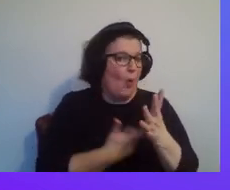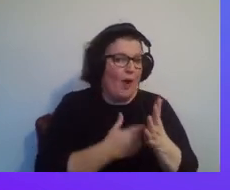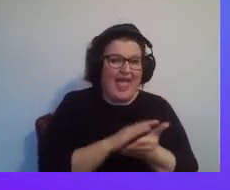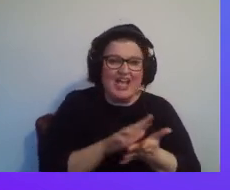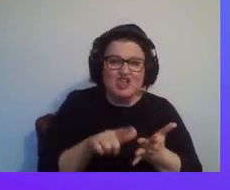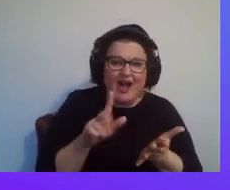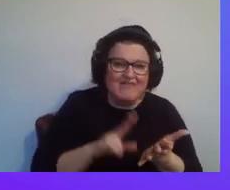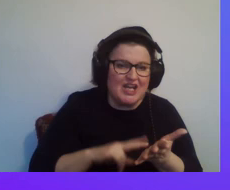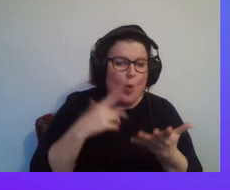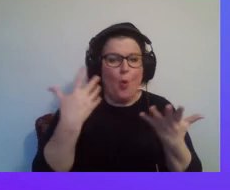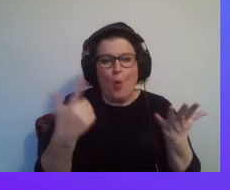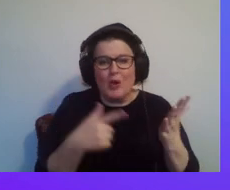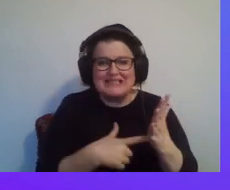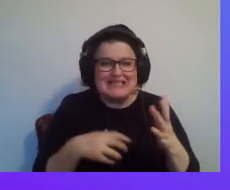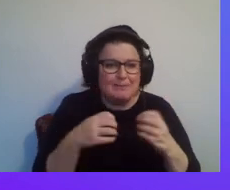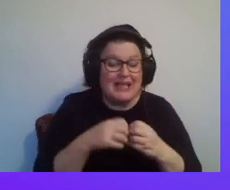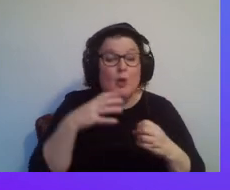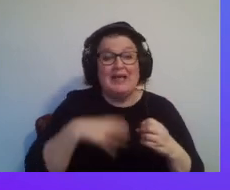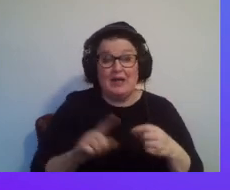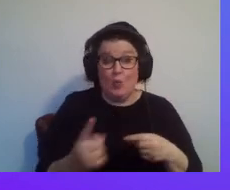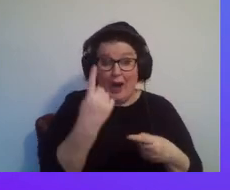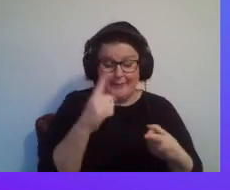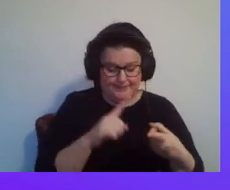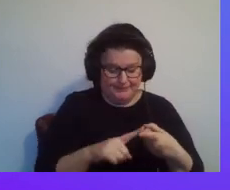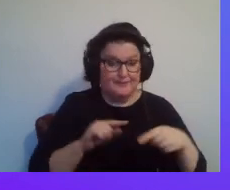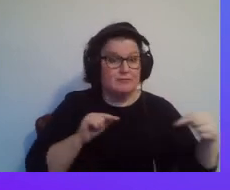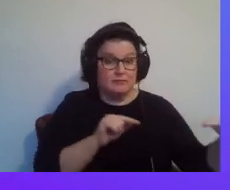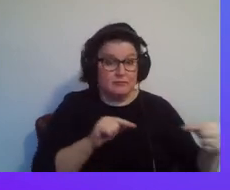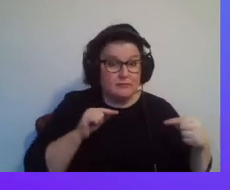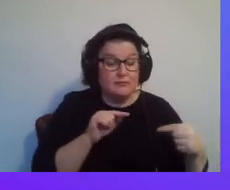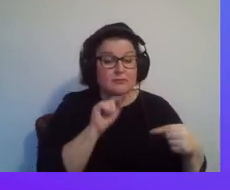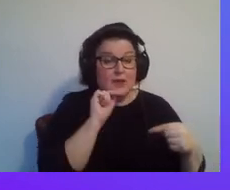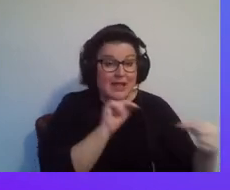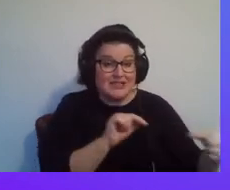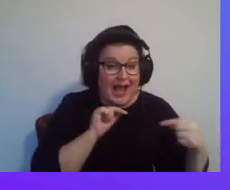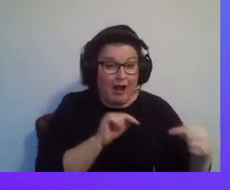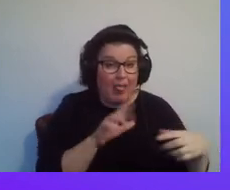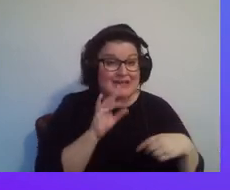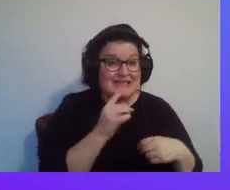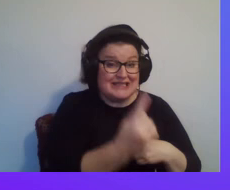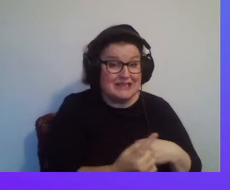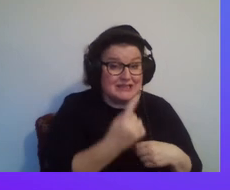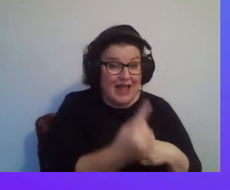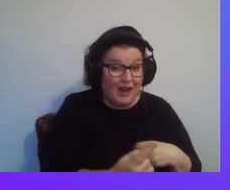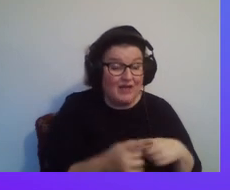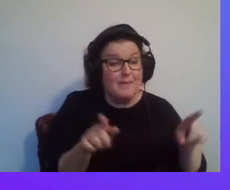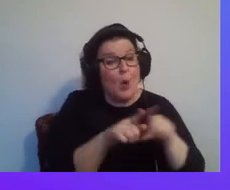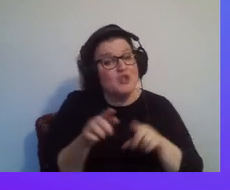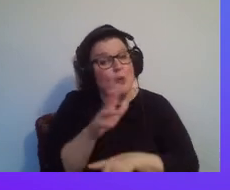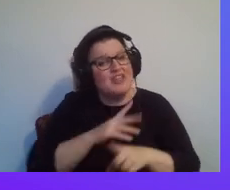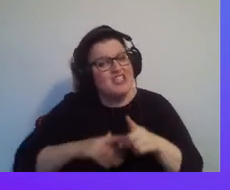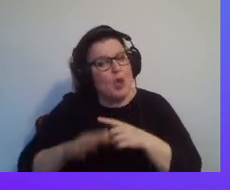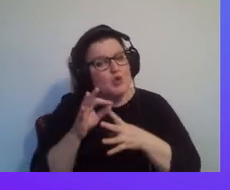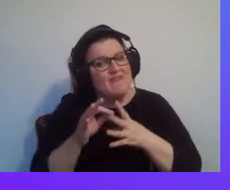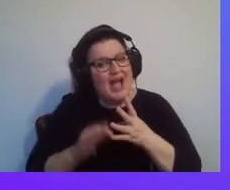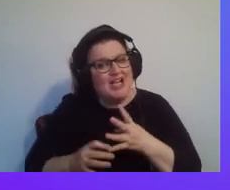both tackle the disease and the bugs that cause it, but also those social factors that drive it as well. So I think